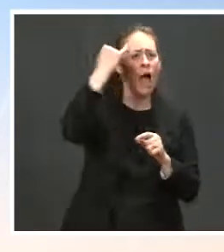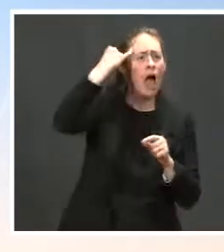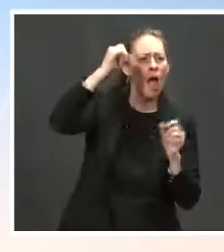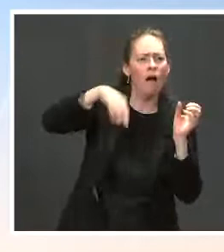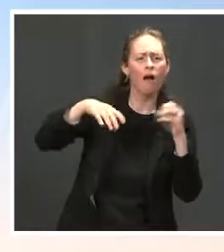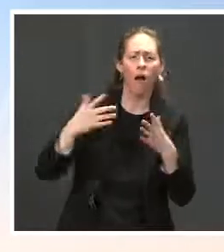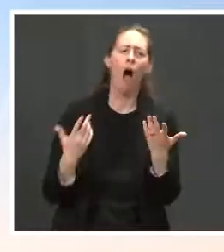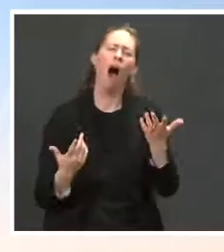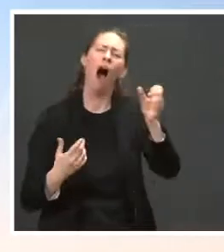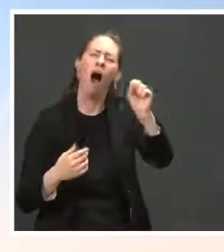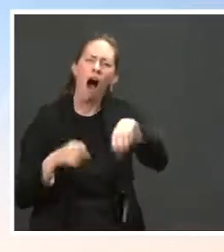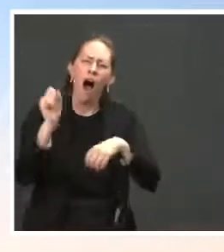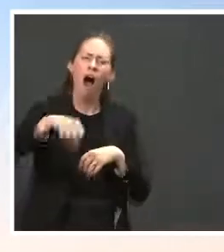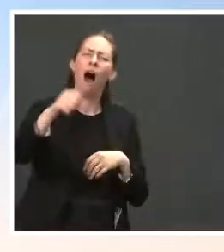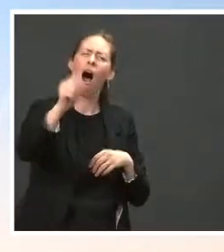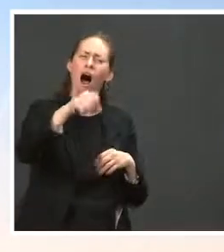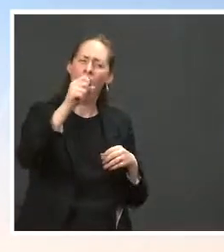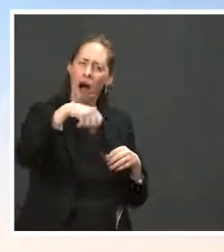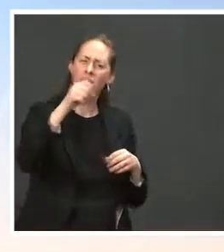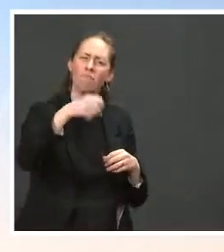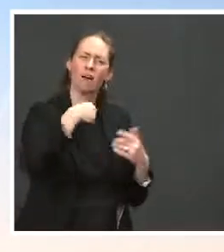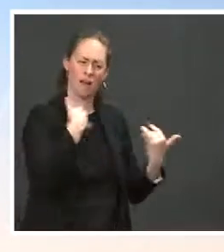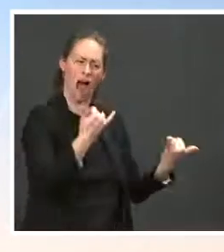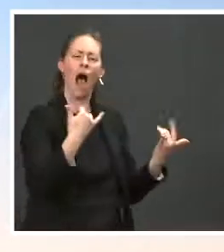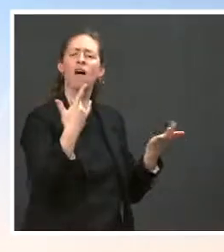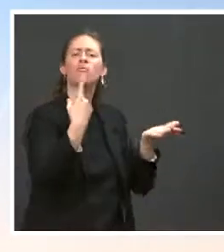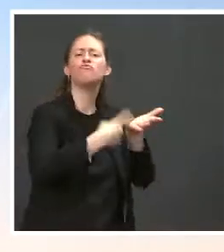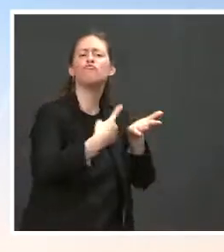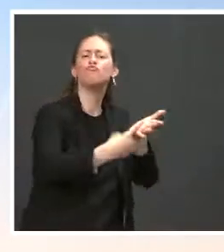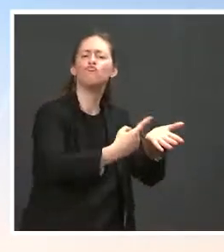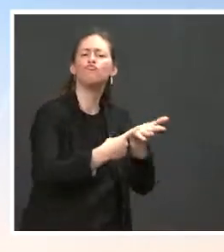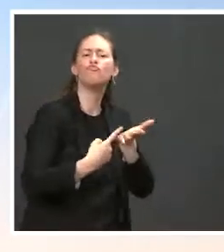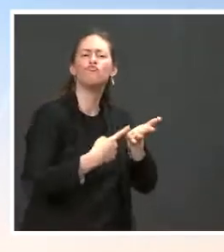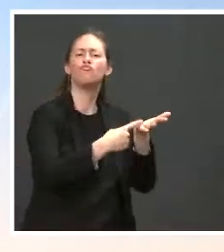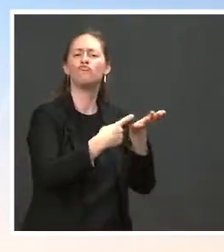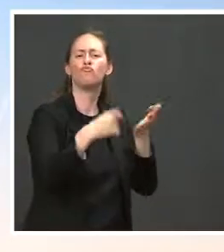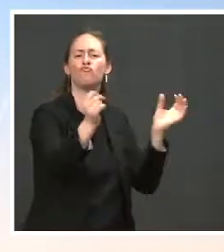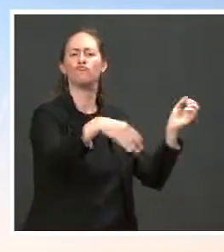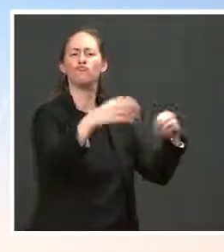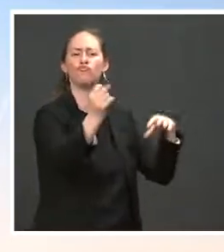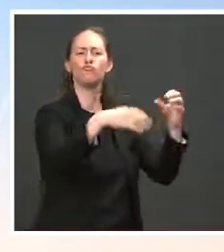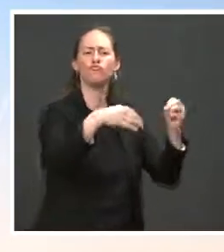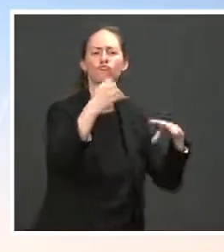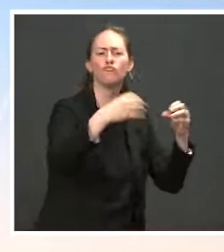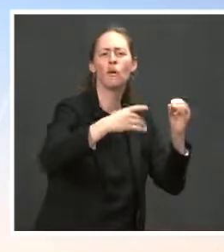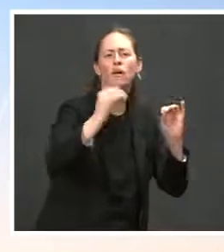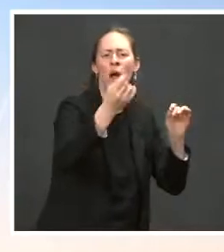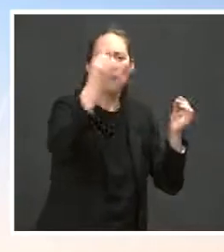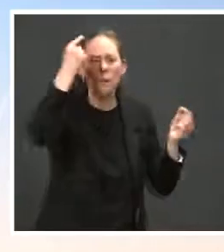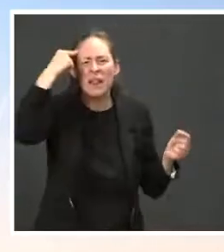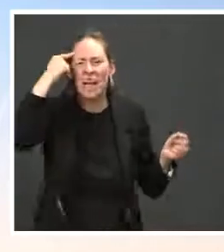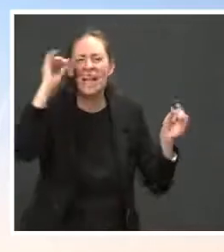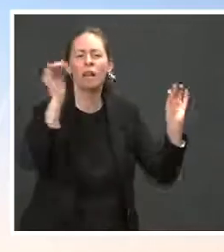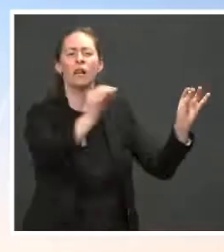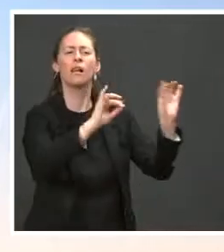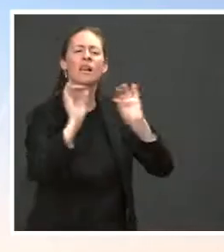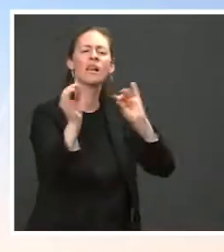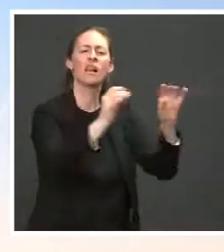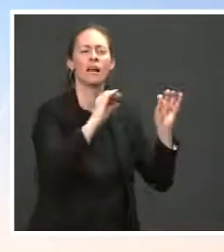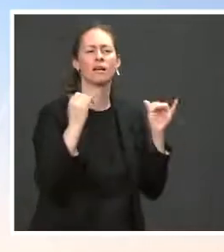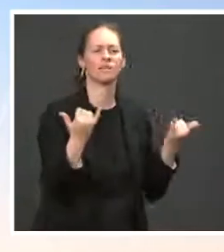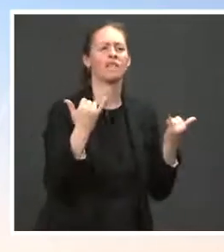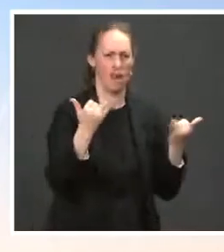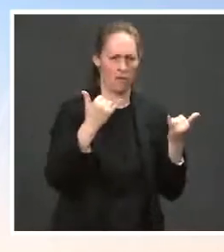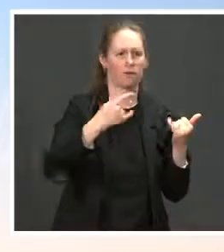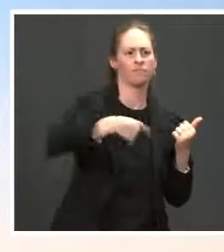lot of the conversations right now, as you know, from covering this, are happening between Democrats like Senator Cory Booker and like Senator Tim